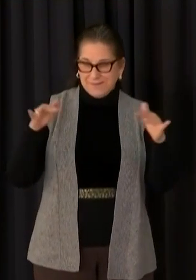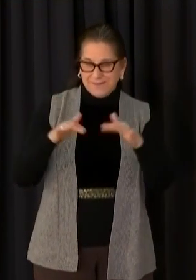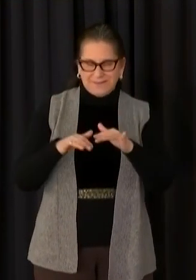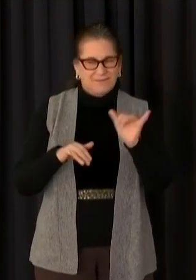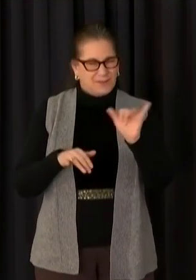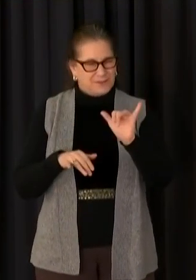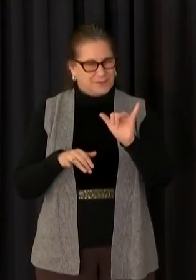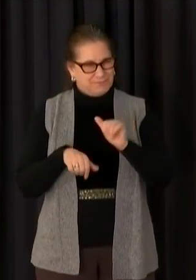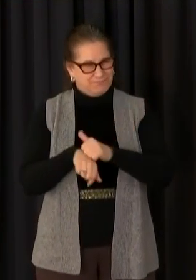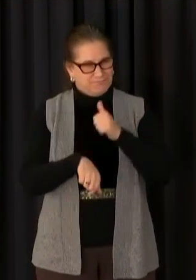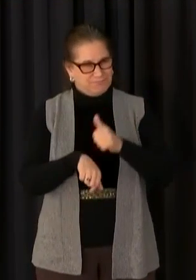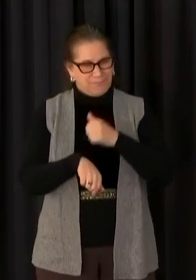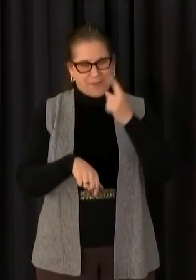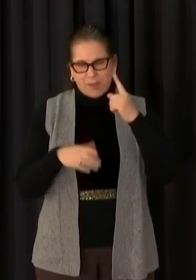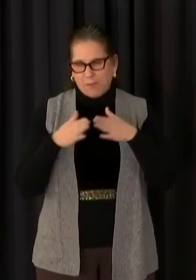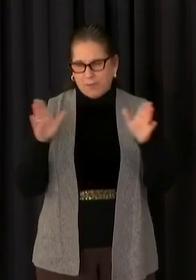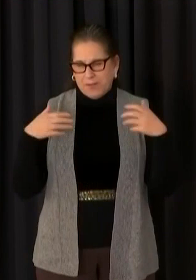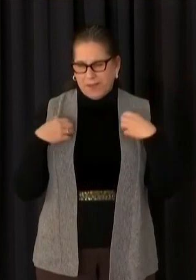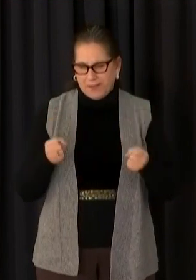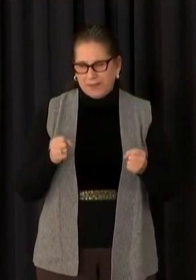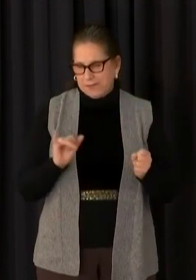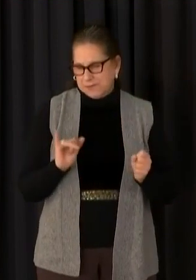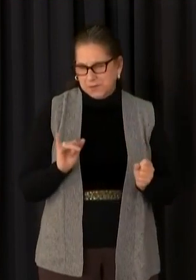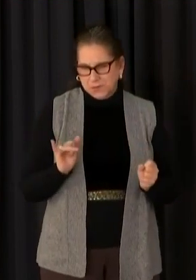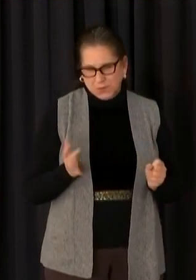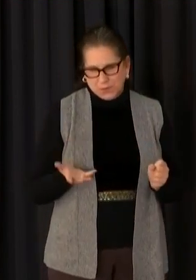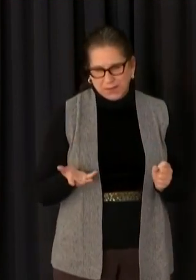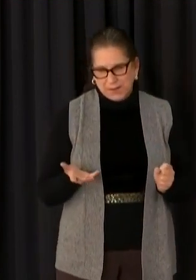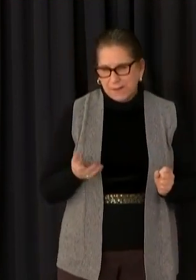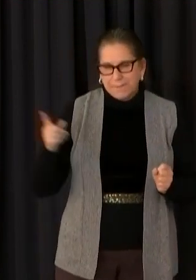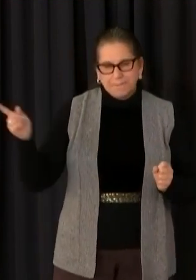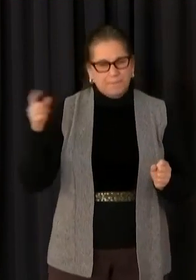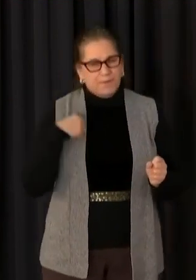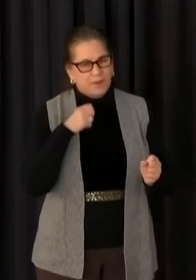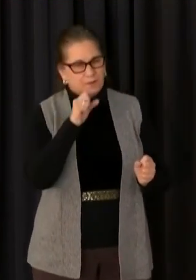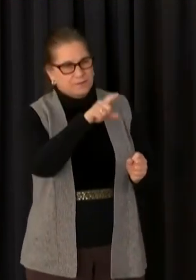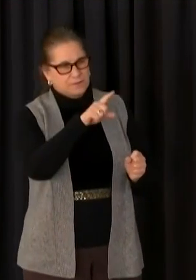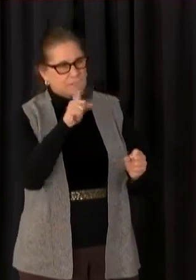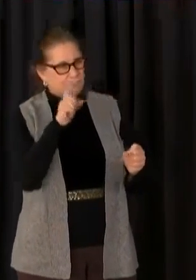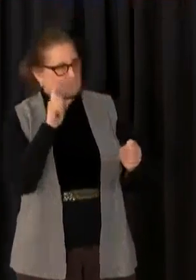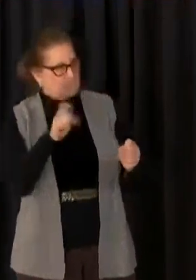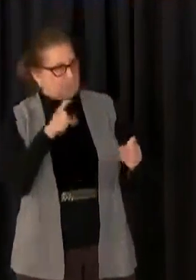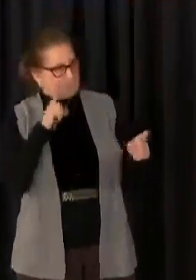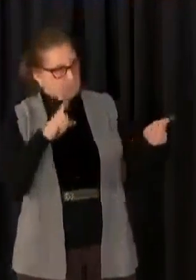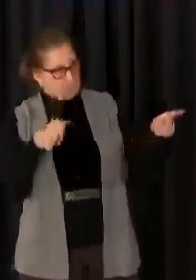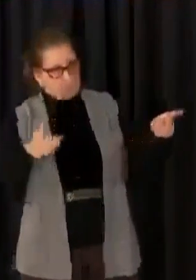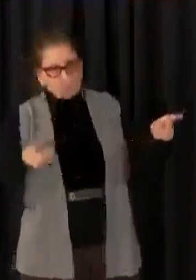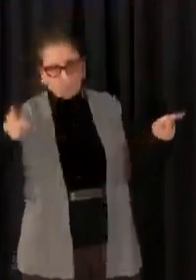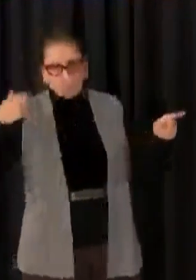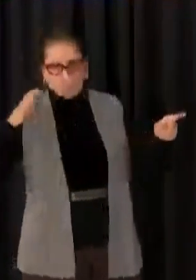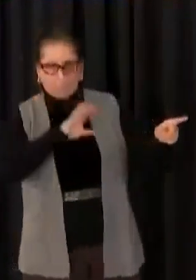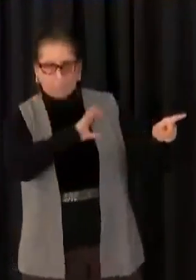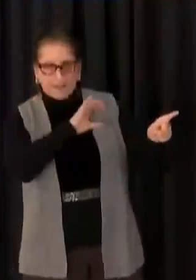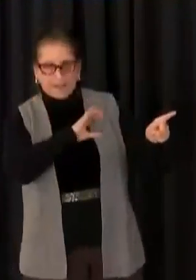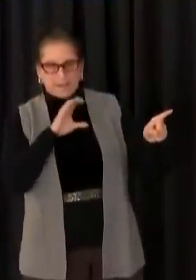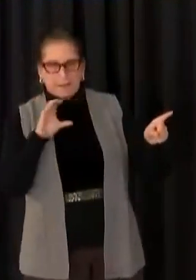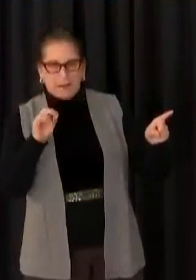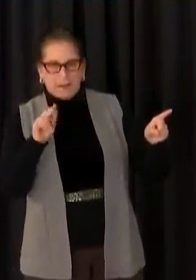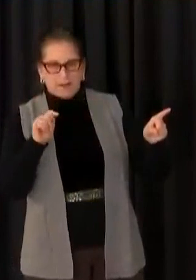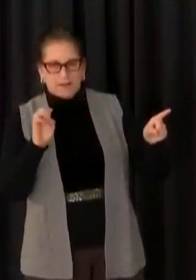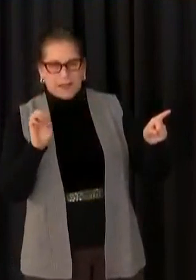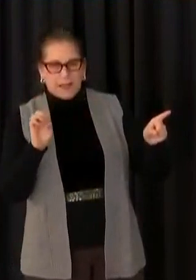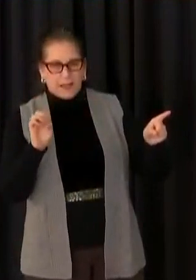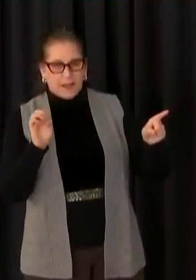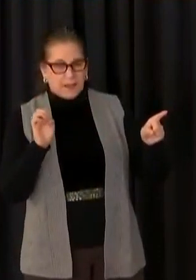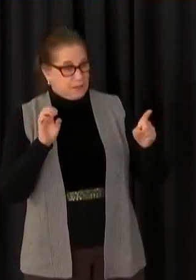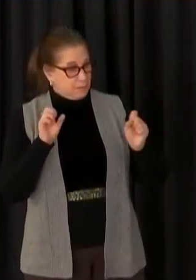is ongoing. All right, my question for Acting Chief Conte is there's been so much talk about potential trouble this weekend throughout the whole